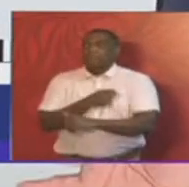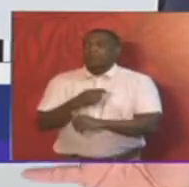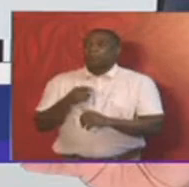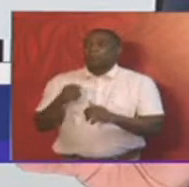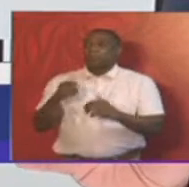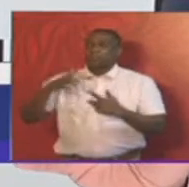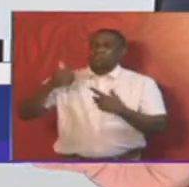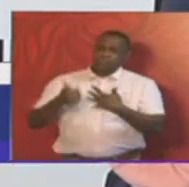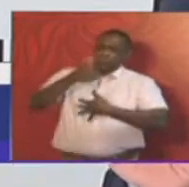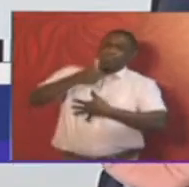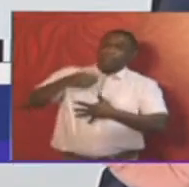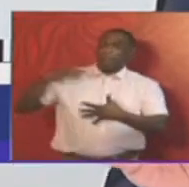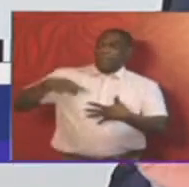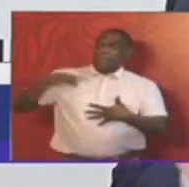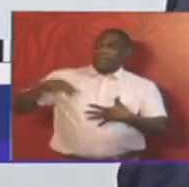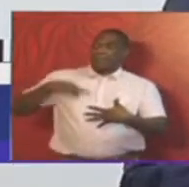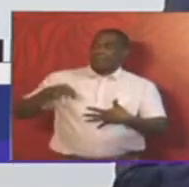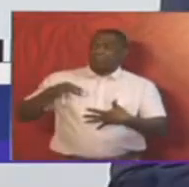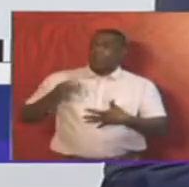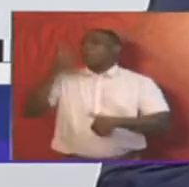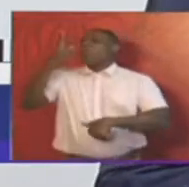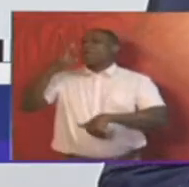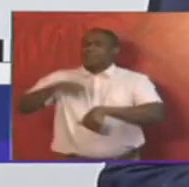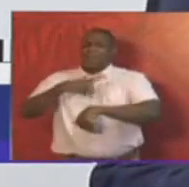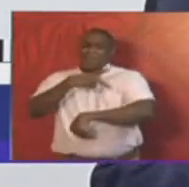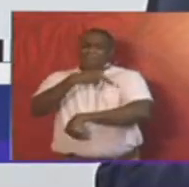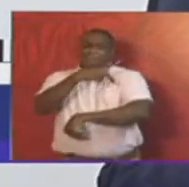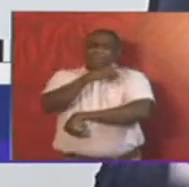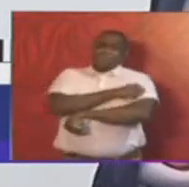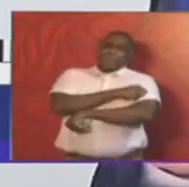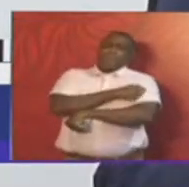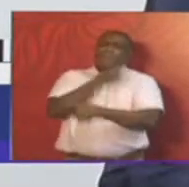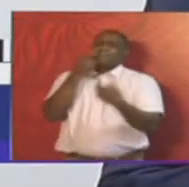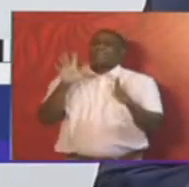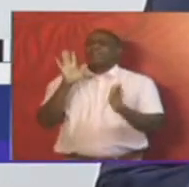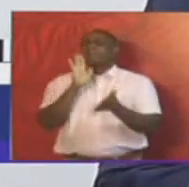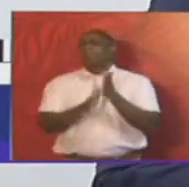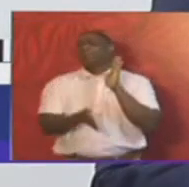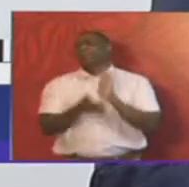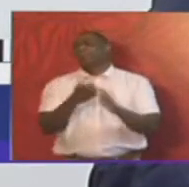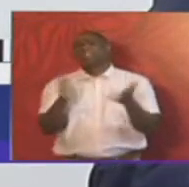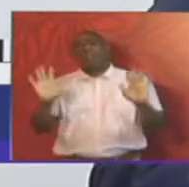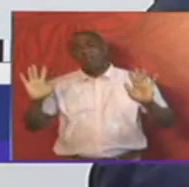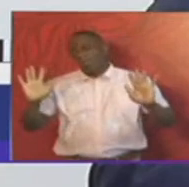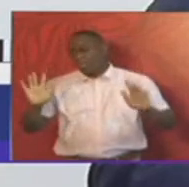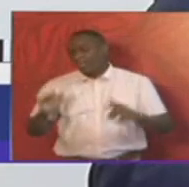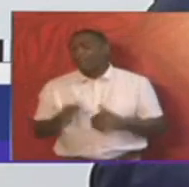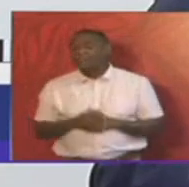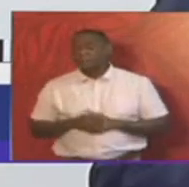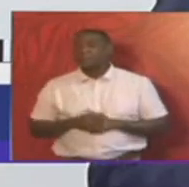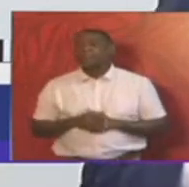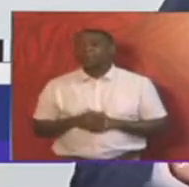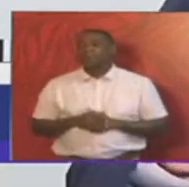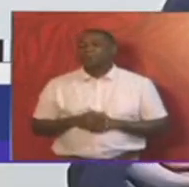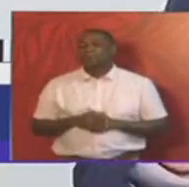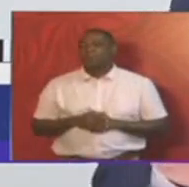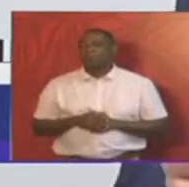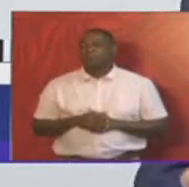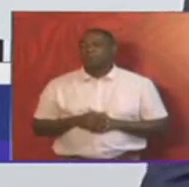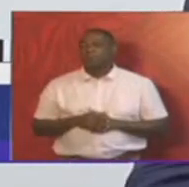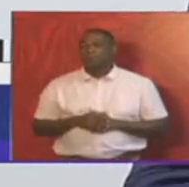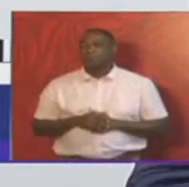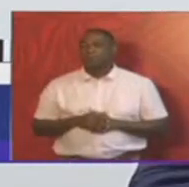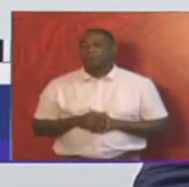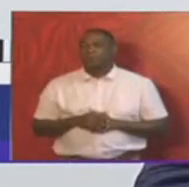done. As the CMO explained, 1 shot and you're done. The first tranche of